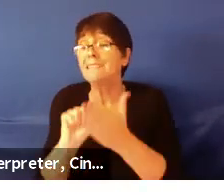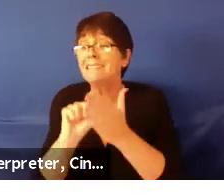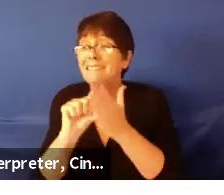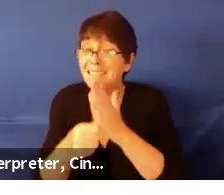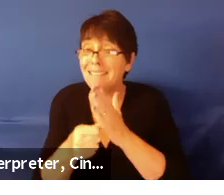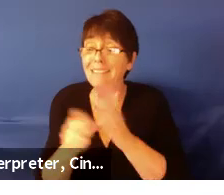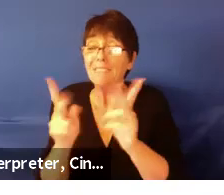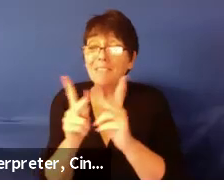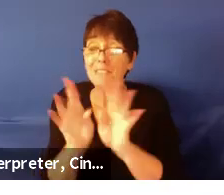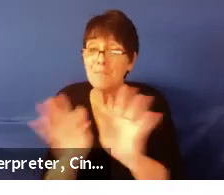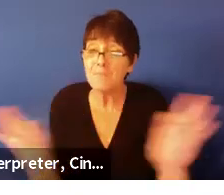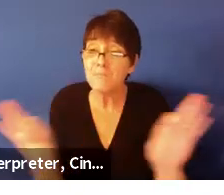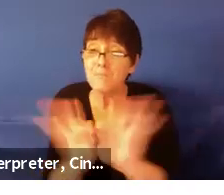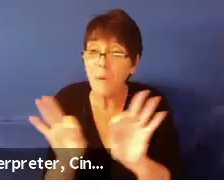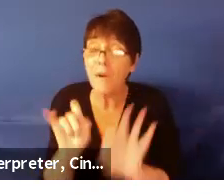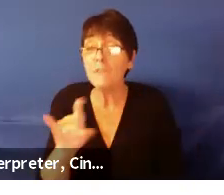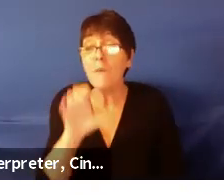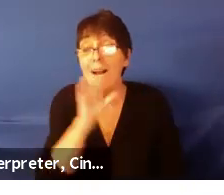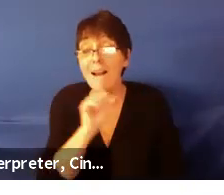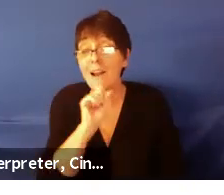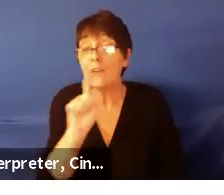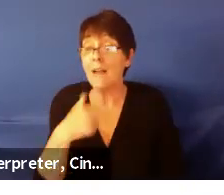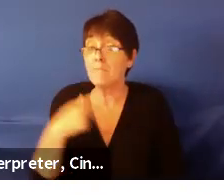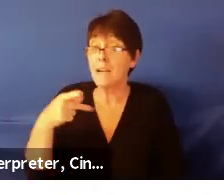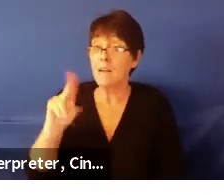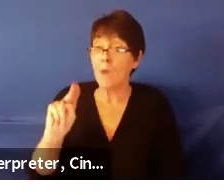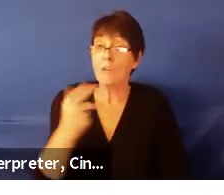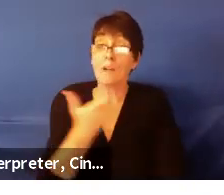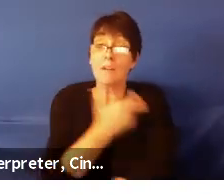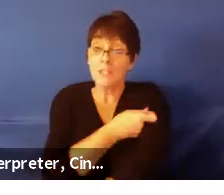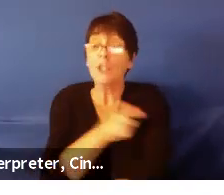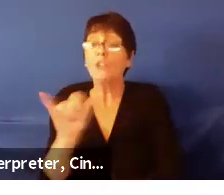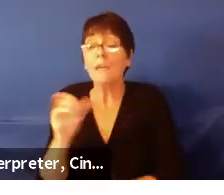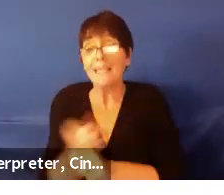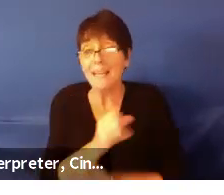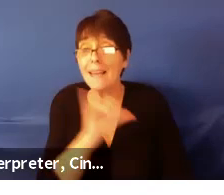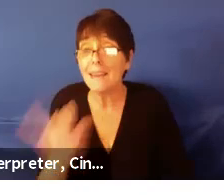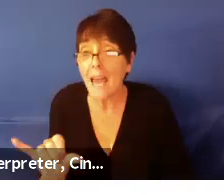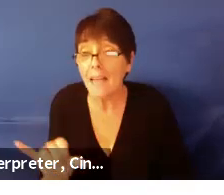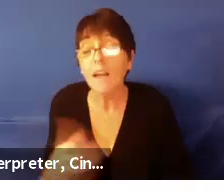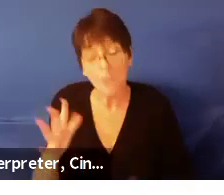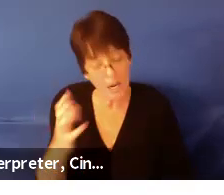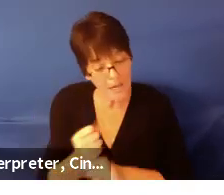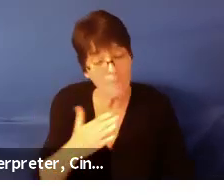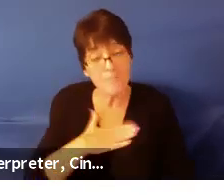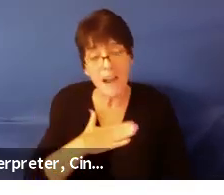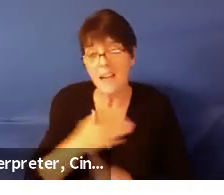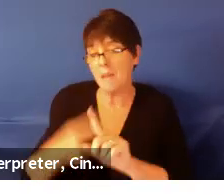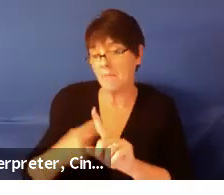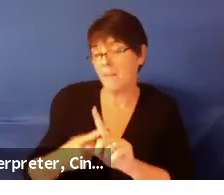important. If you are an age where you need a pneumonia vaccine, get that too. I got mine, probably about a month